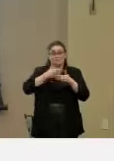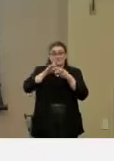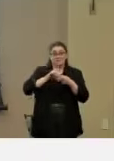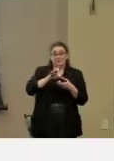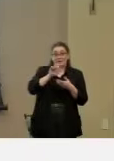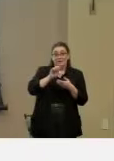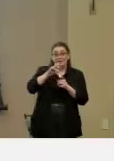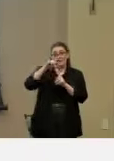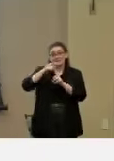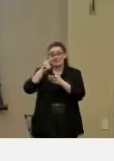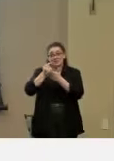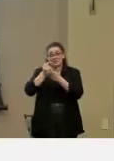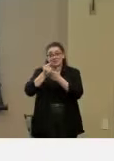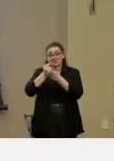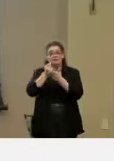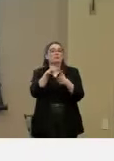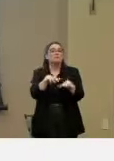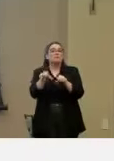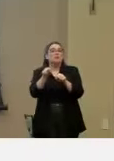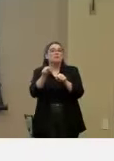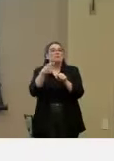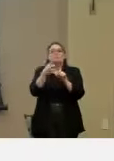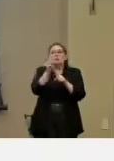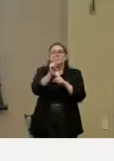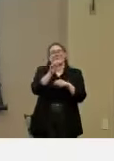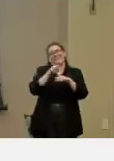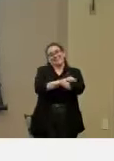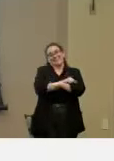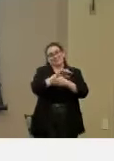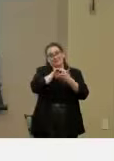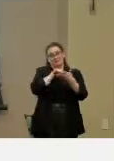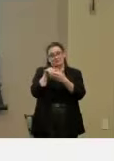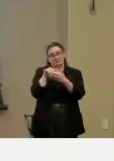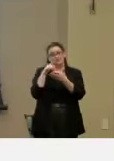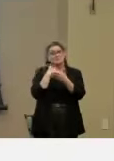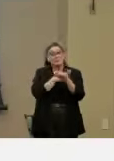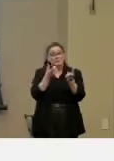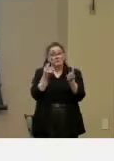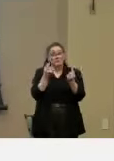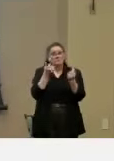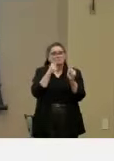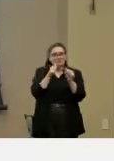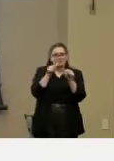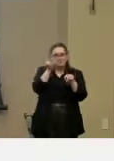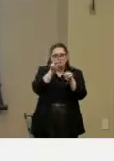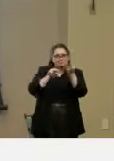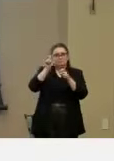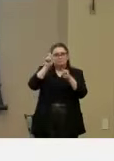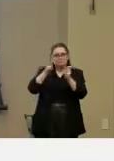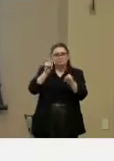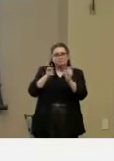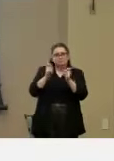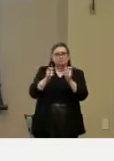T therapy were adopted from cancer studies. So what we're trying to do is trying to modify